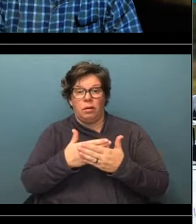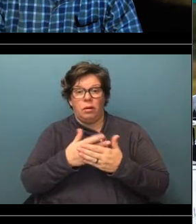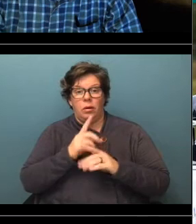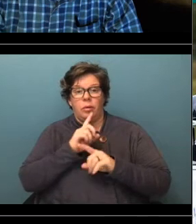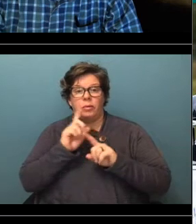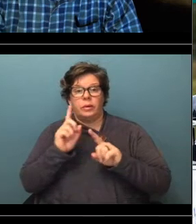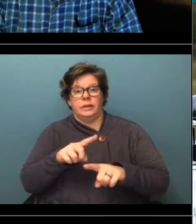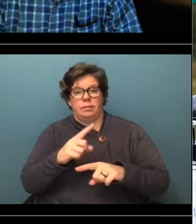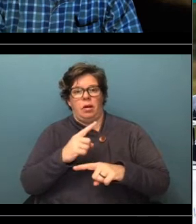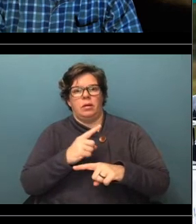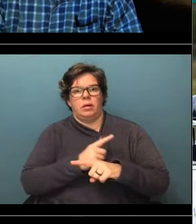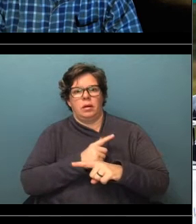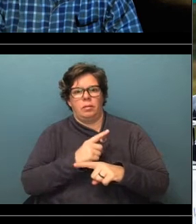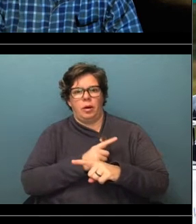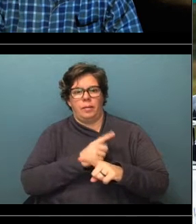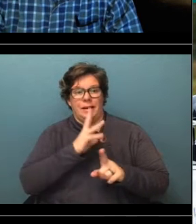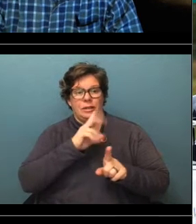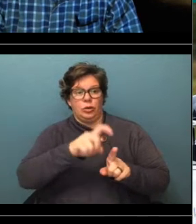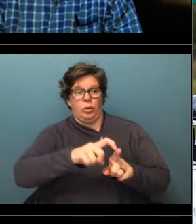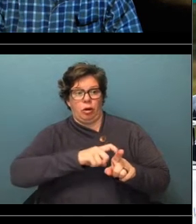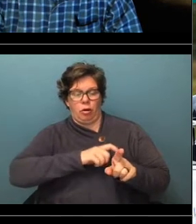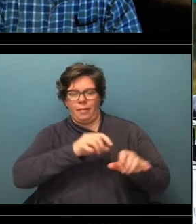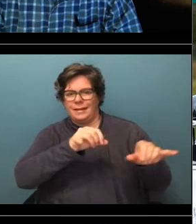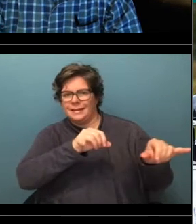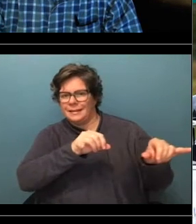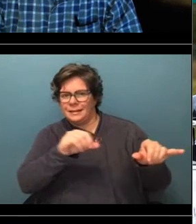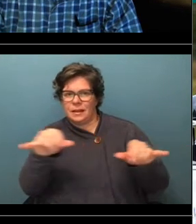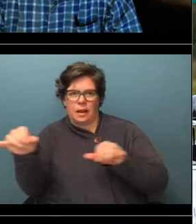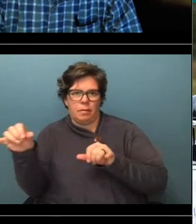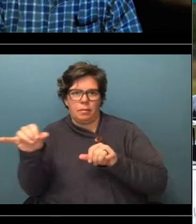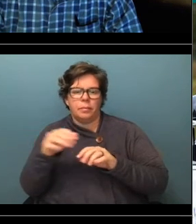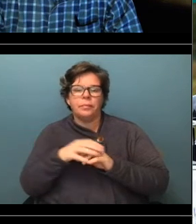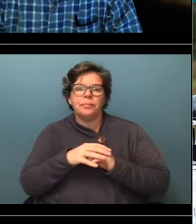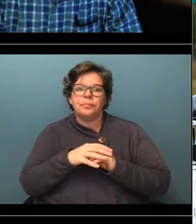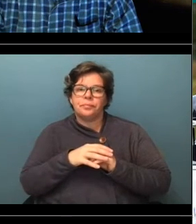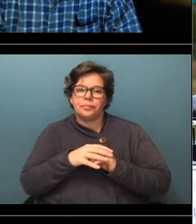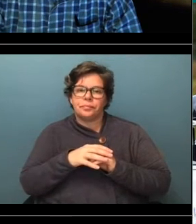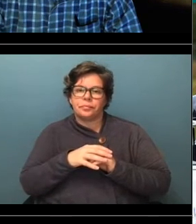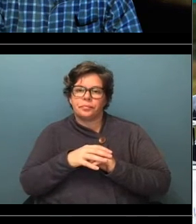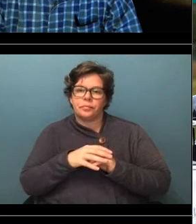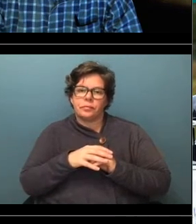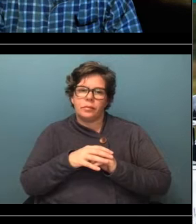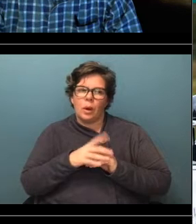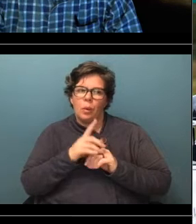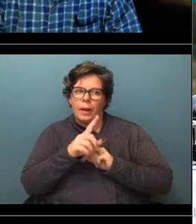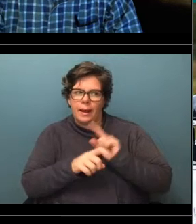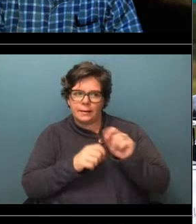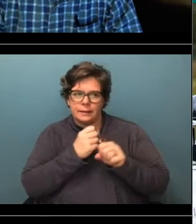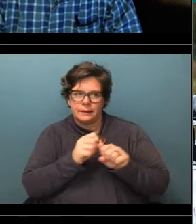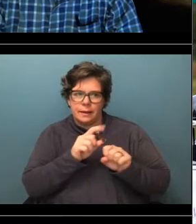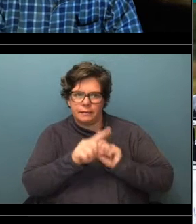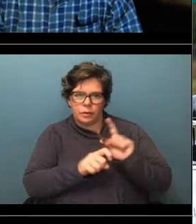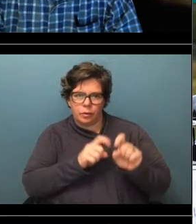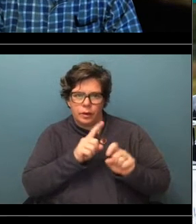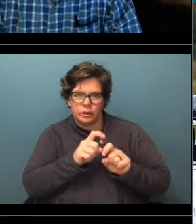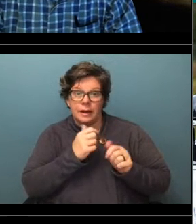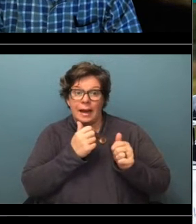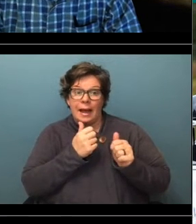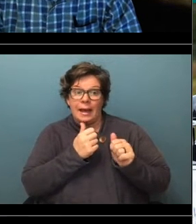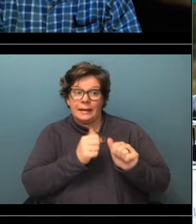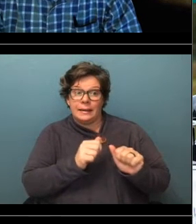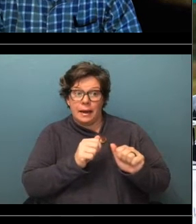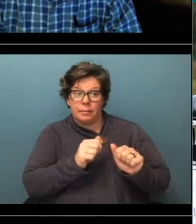responding to the call the same. So based on safety questions and dedicated attempts to de-escalate and